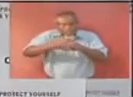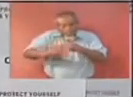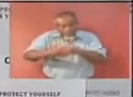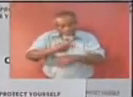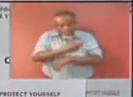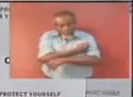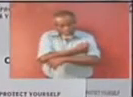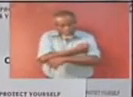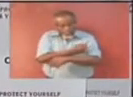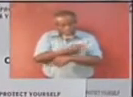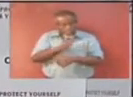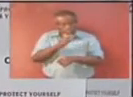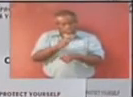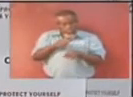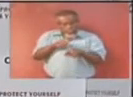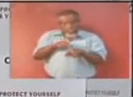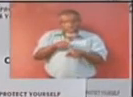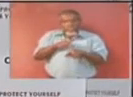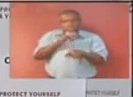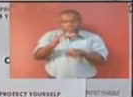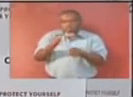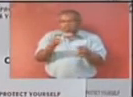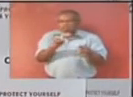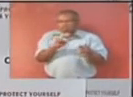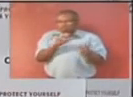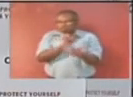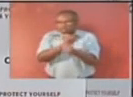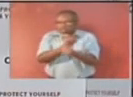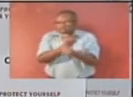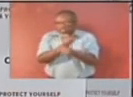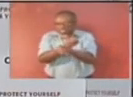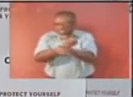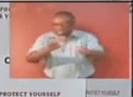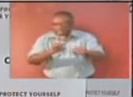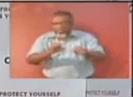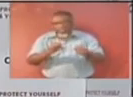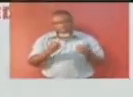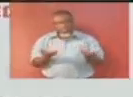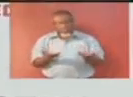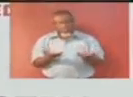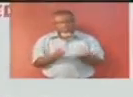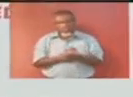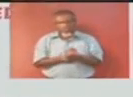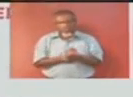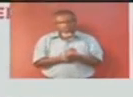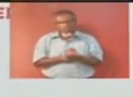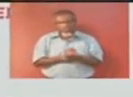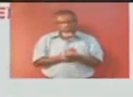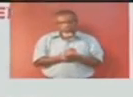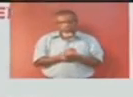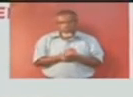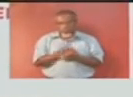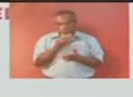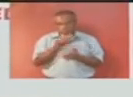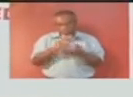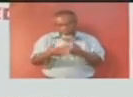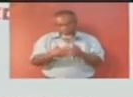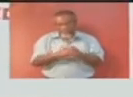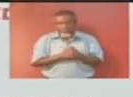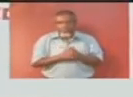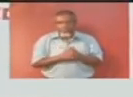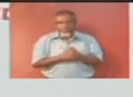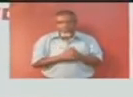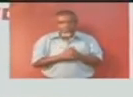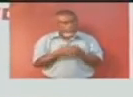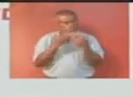you very much, Dr. Hines. We've come to the end of our question and answer segment. We want to once